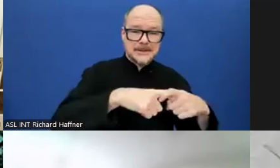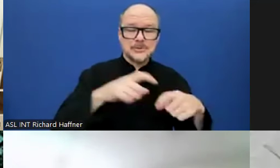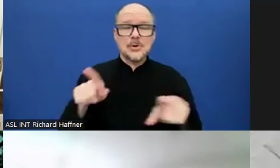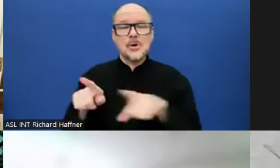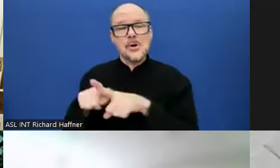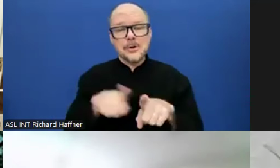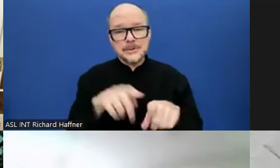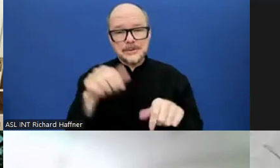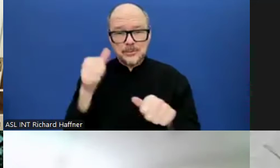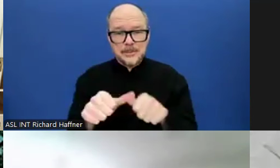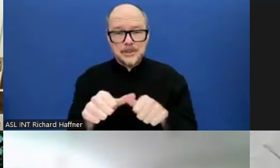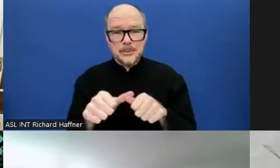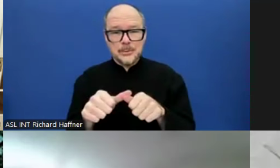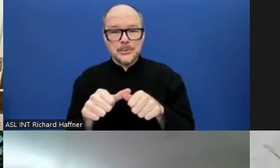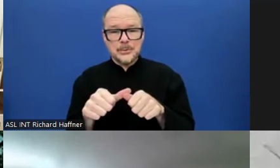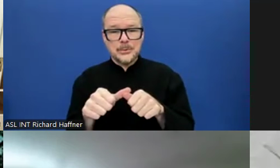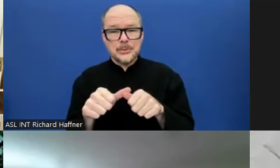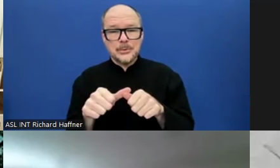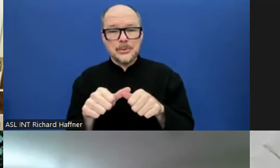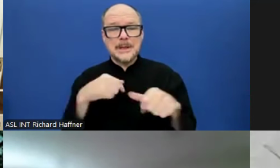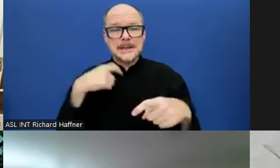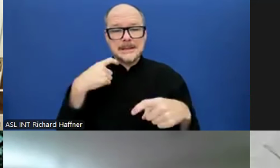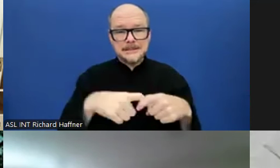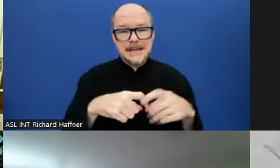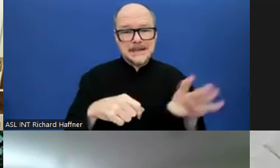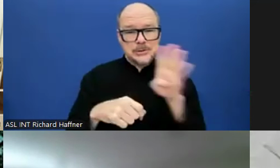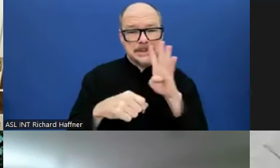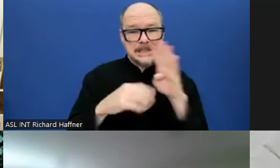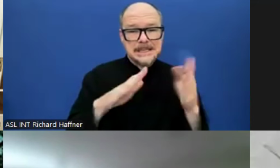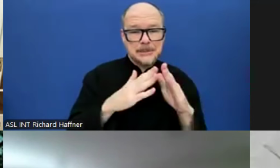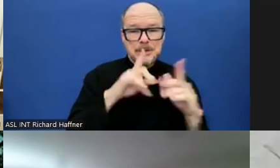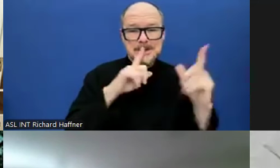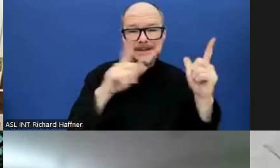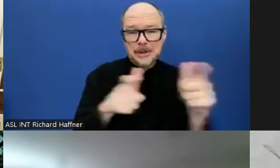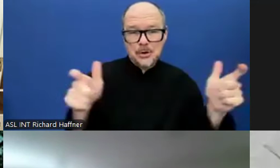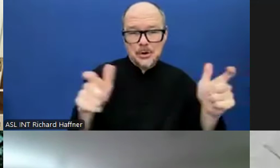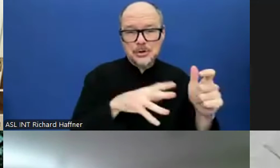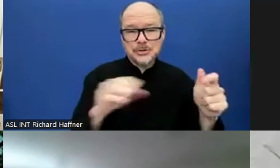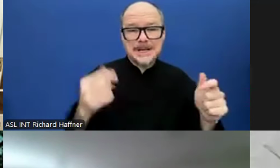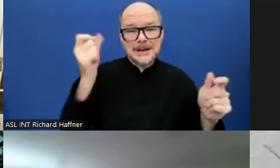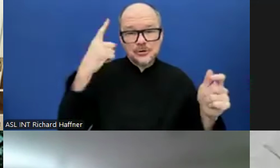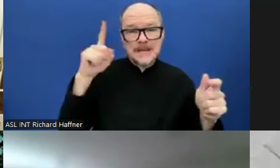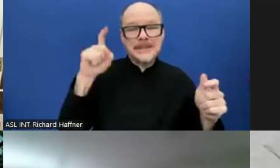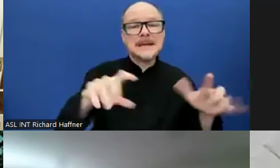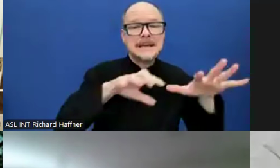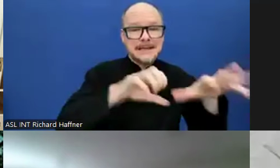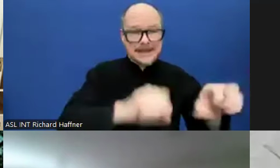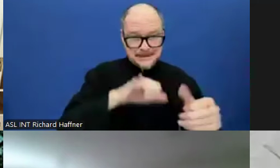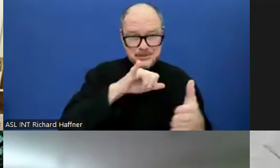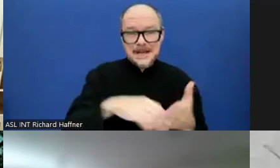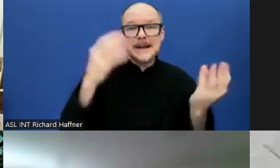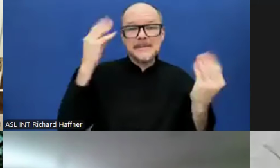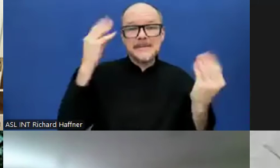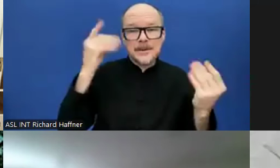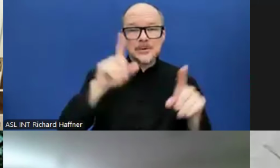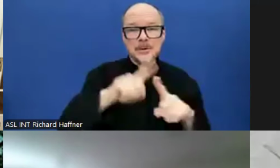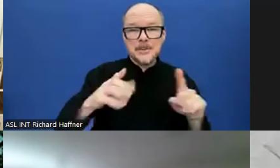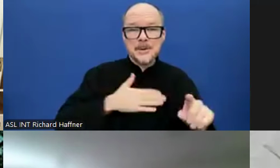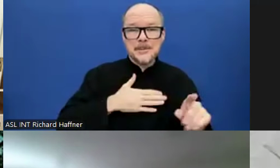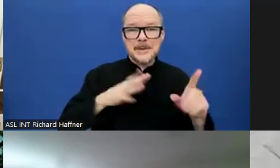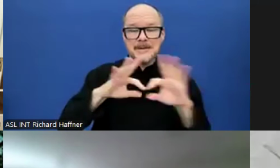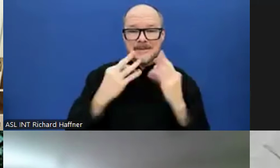remember the Spanish-speaking community is fairly large, and I understand the need to capture that information, but my family's